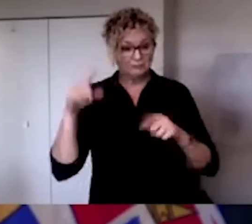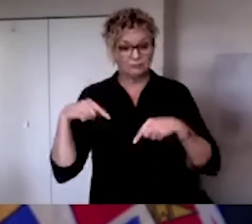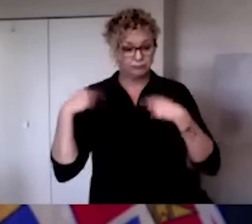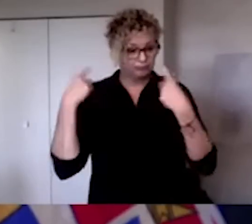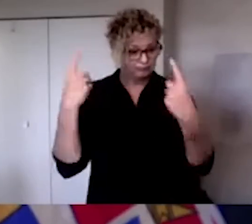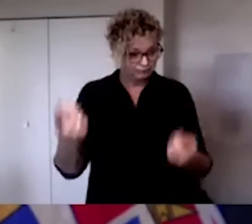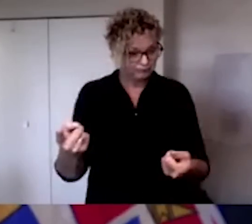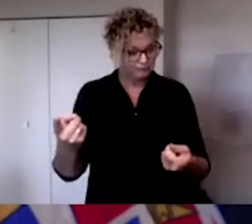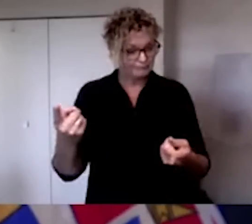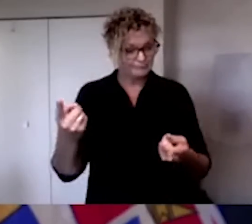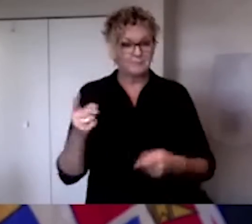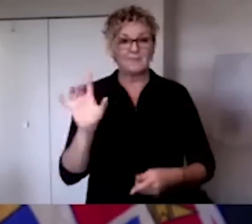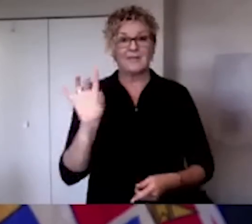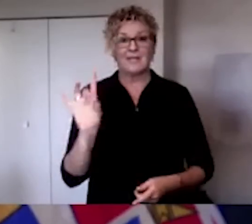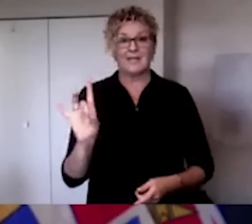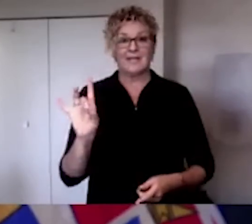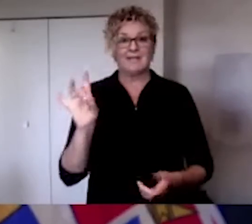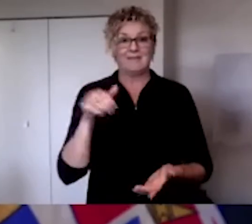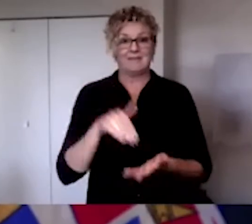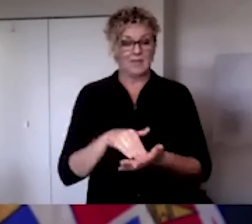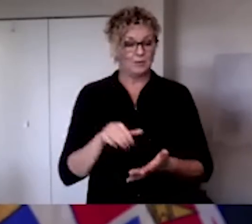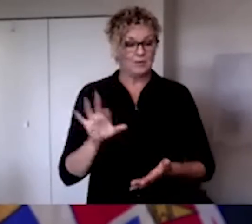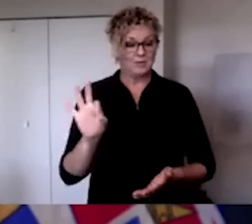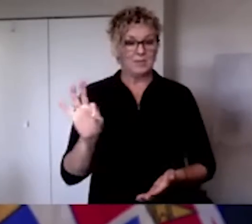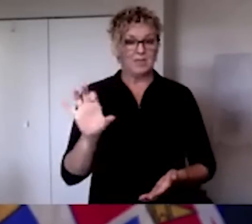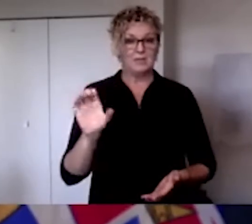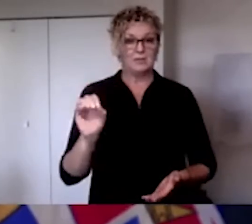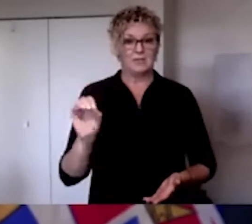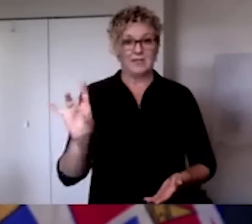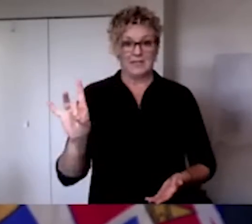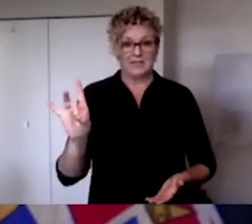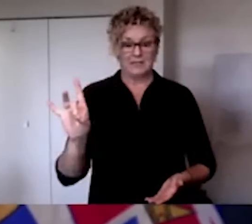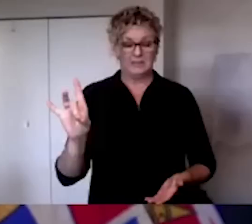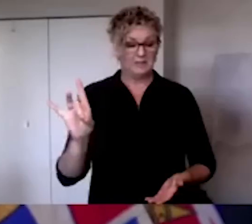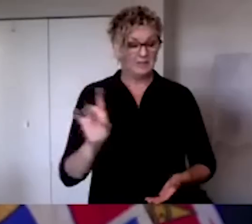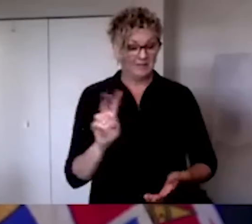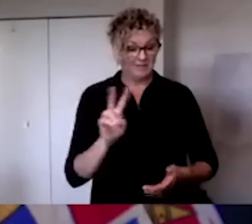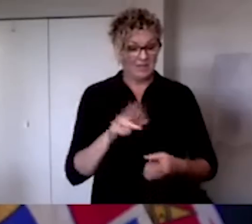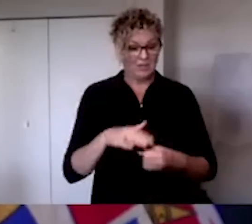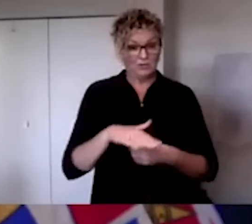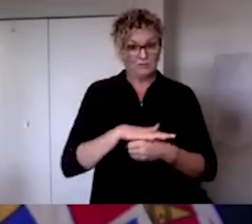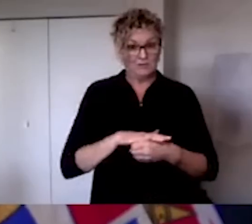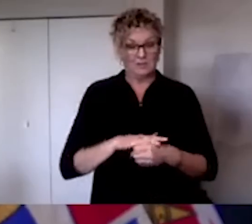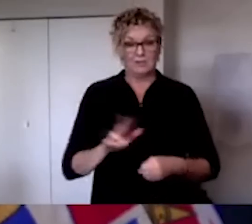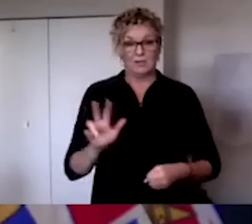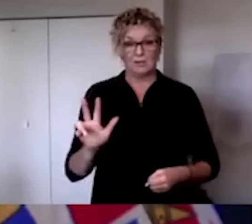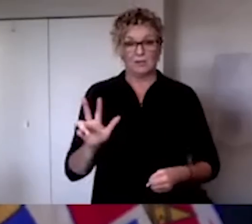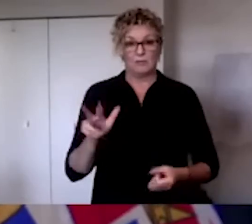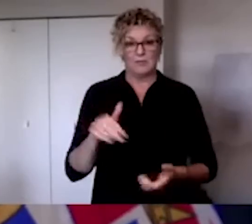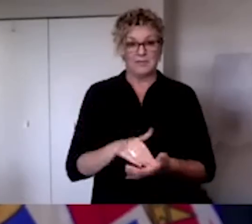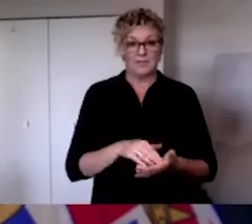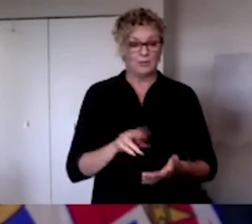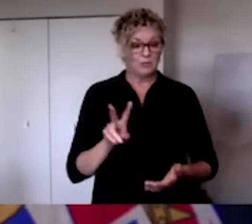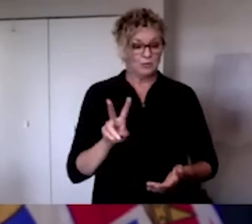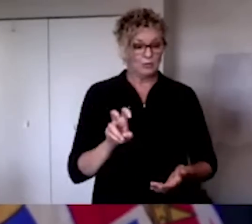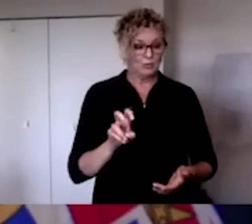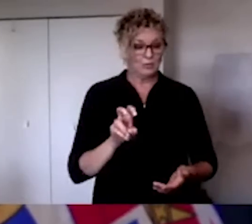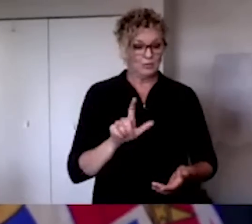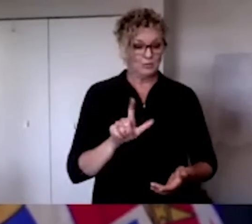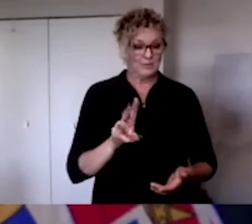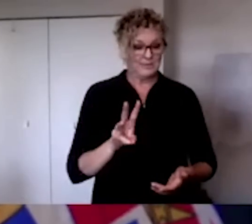with COVID-19, and Sunday to today, another 74 cases, bringing the total for the weekend